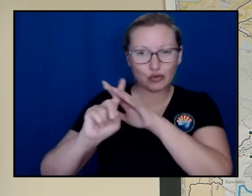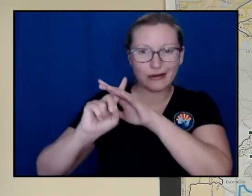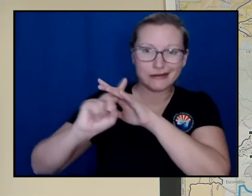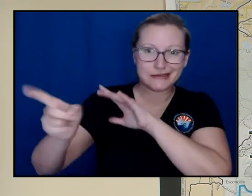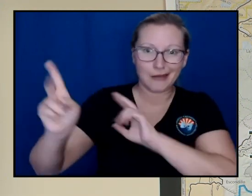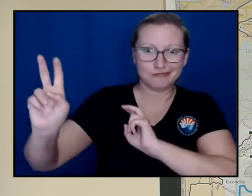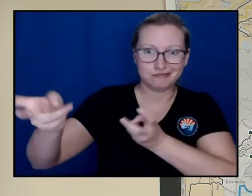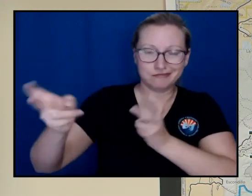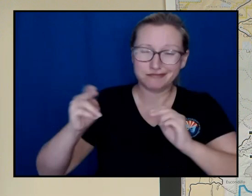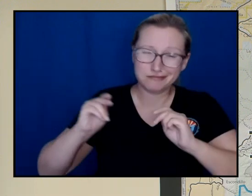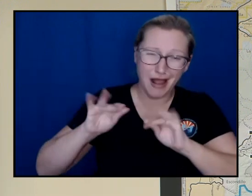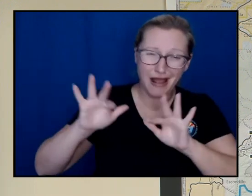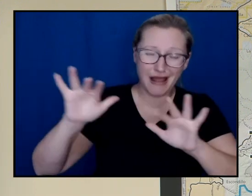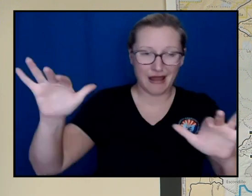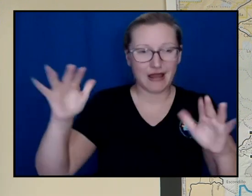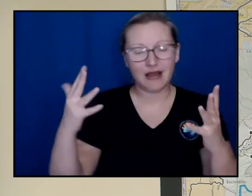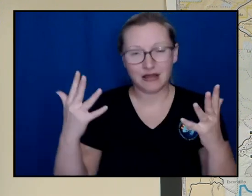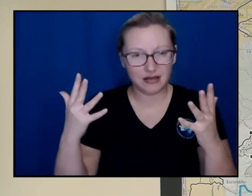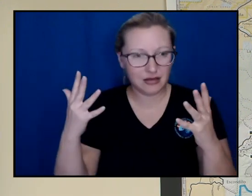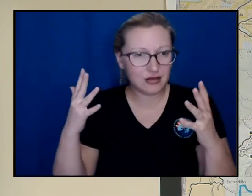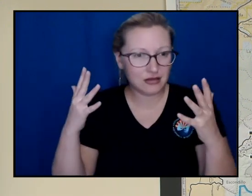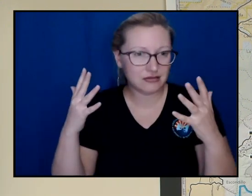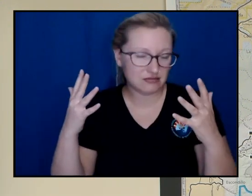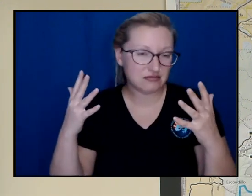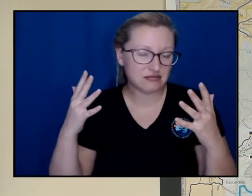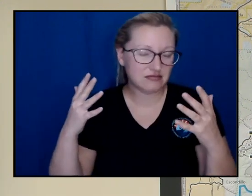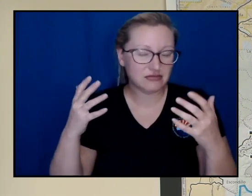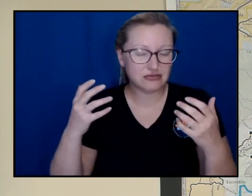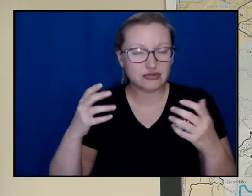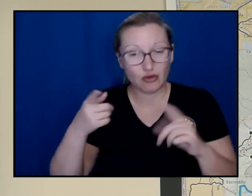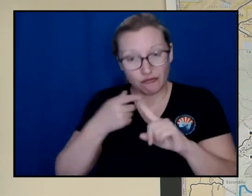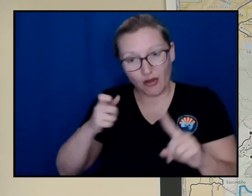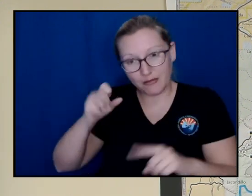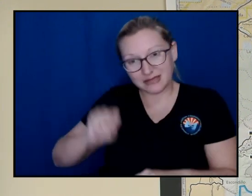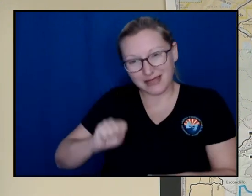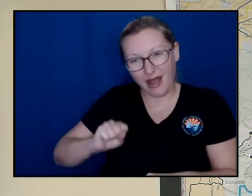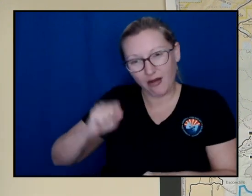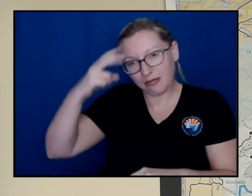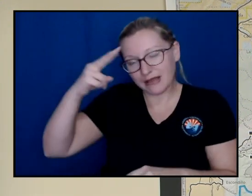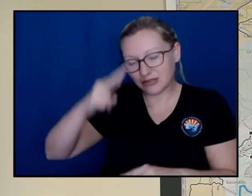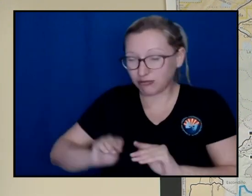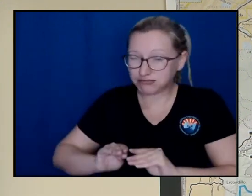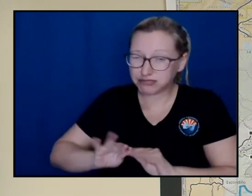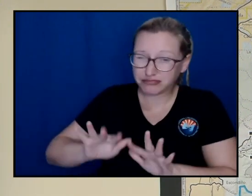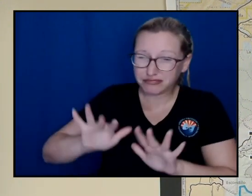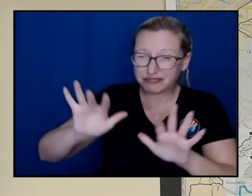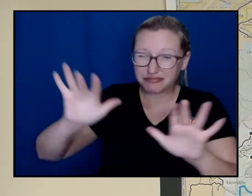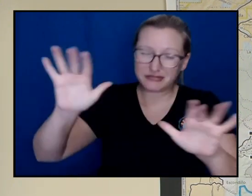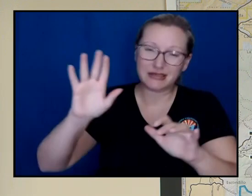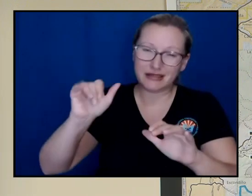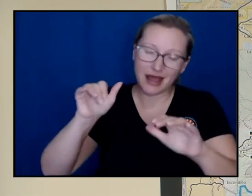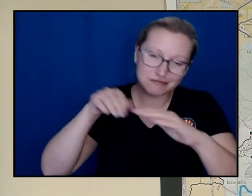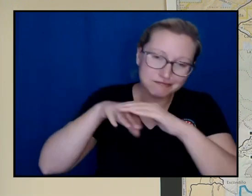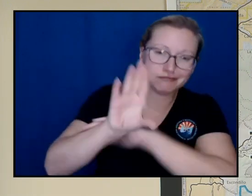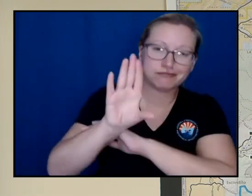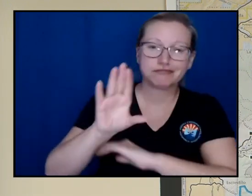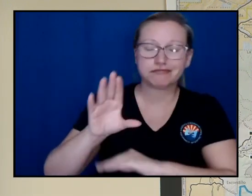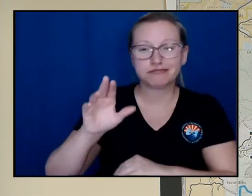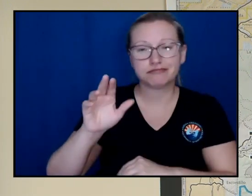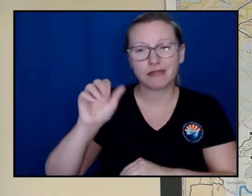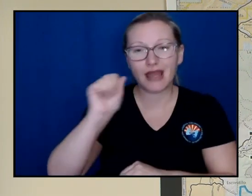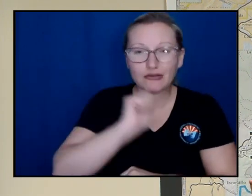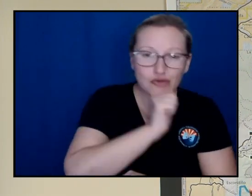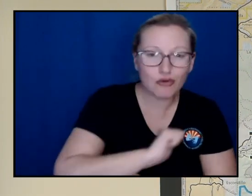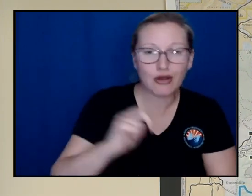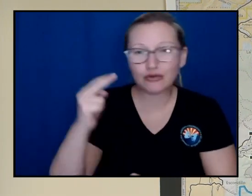favorable temperatures that we see here across New Mexico and across Arizona. And what that helps to do is also drive